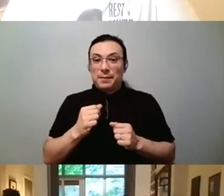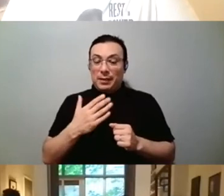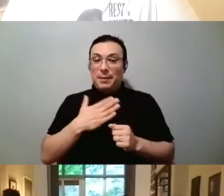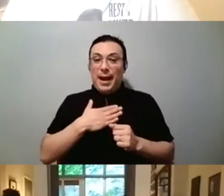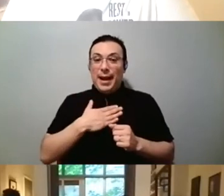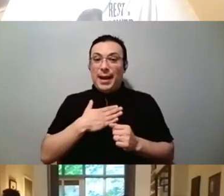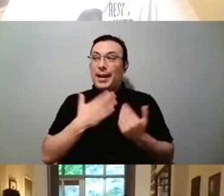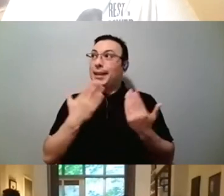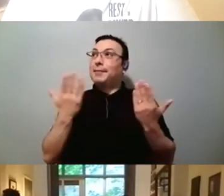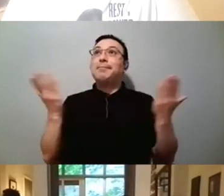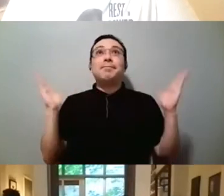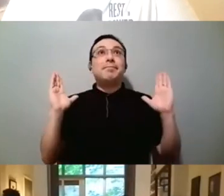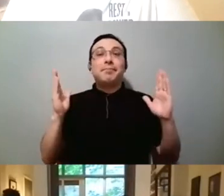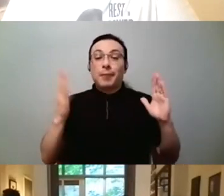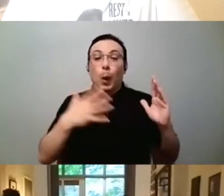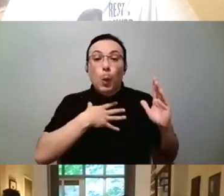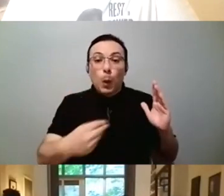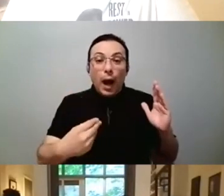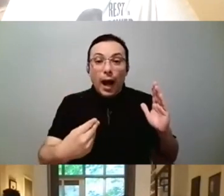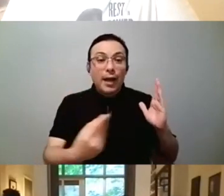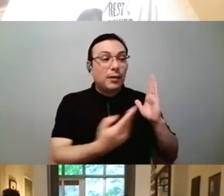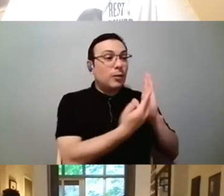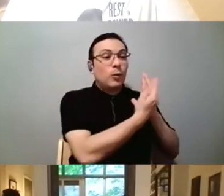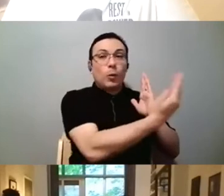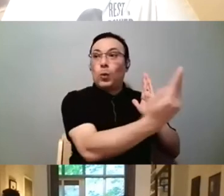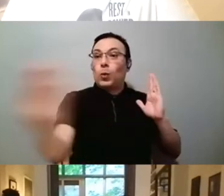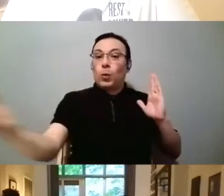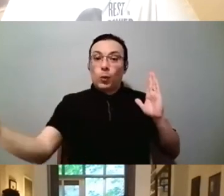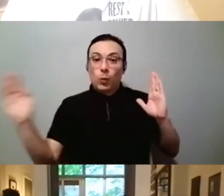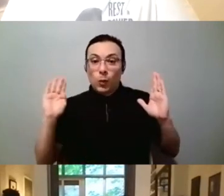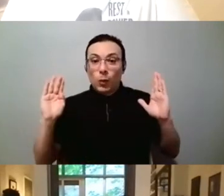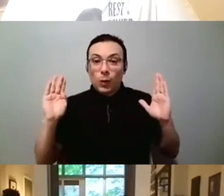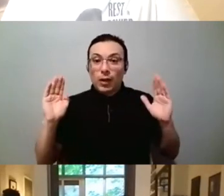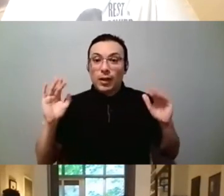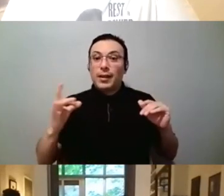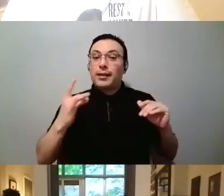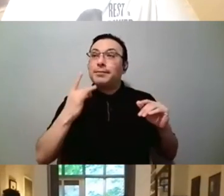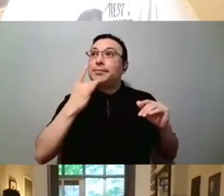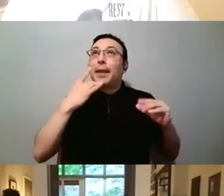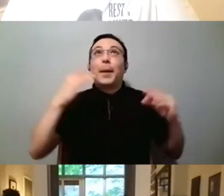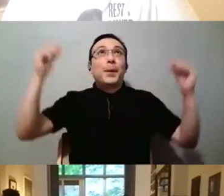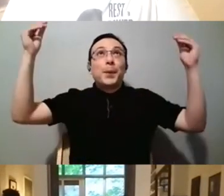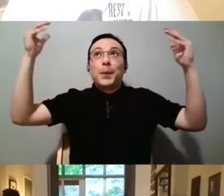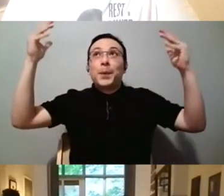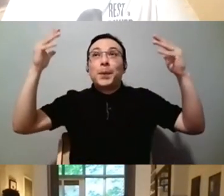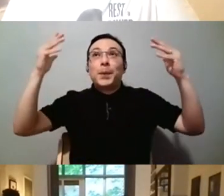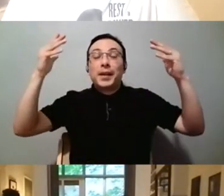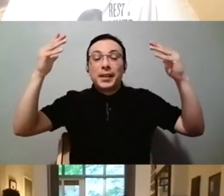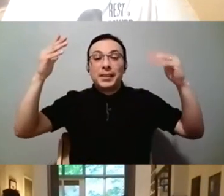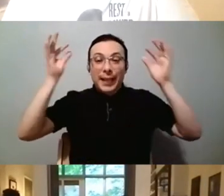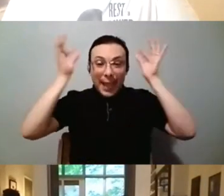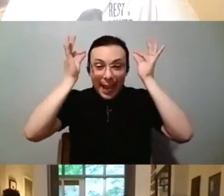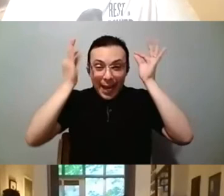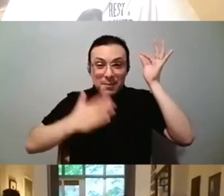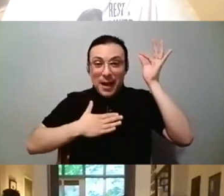hair that's black with two